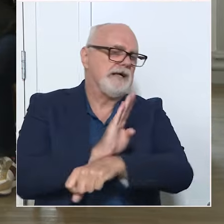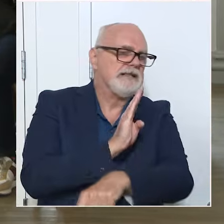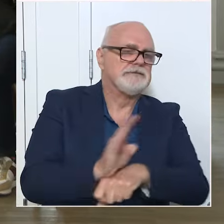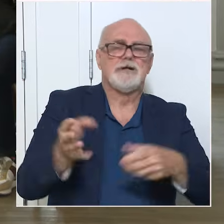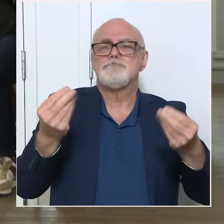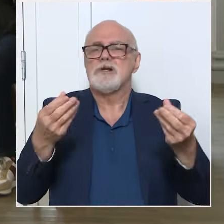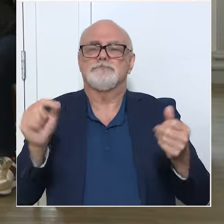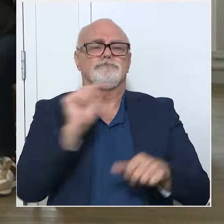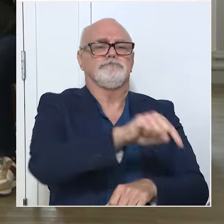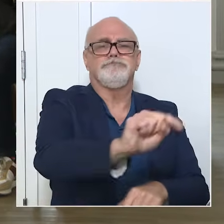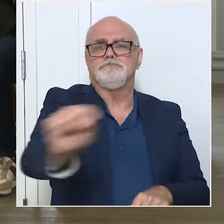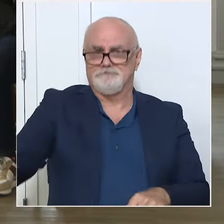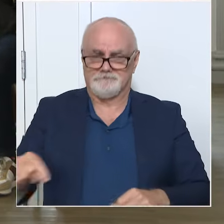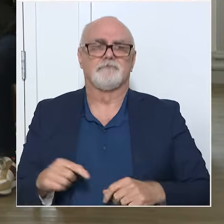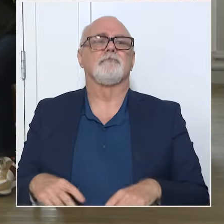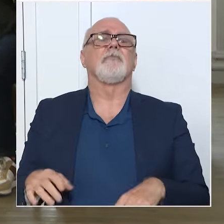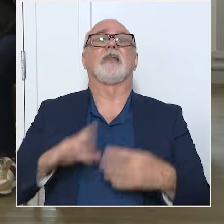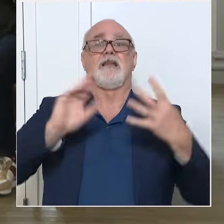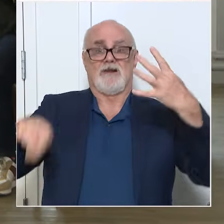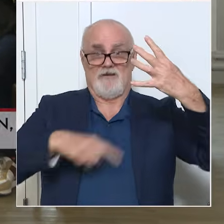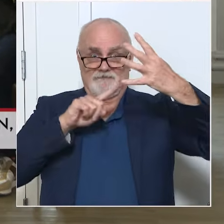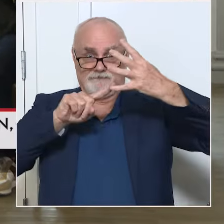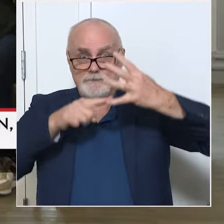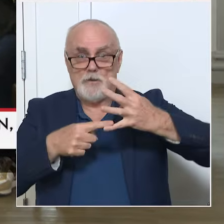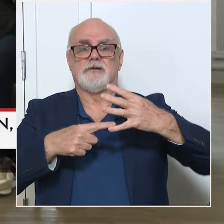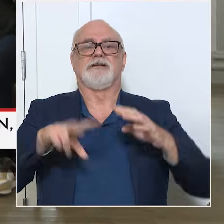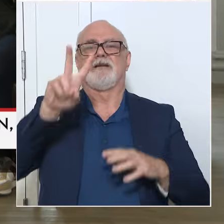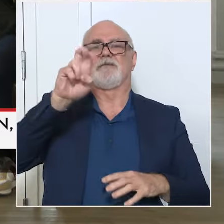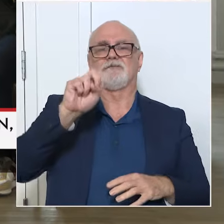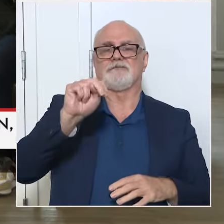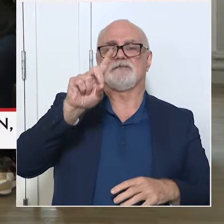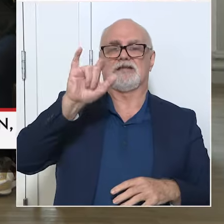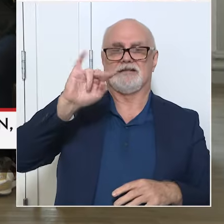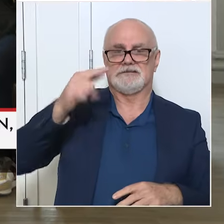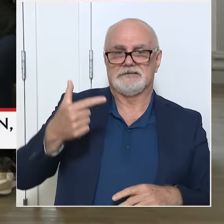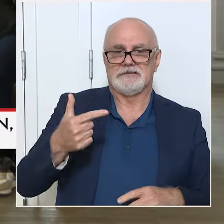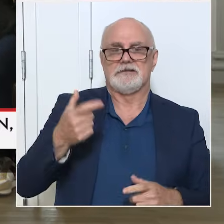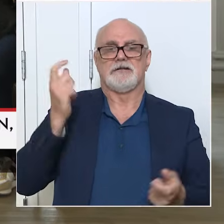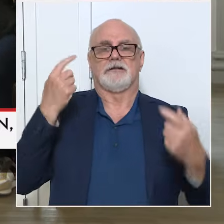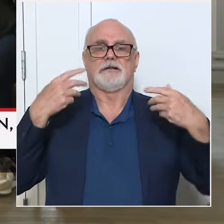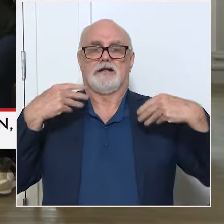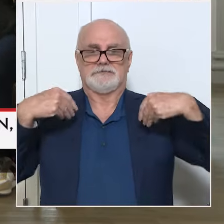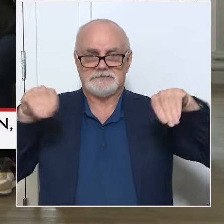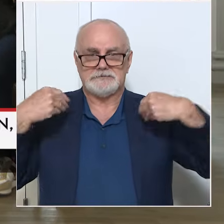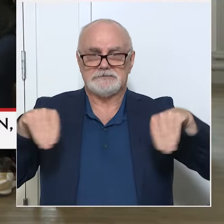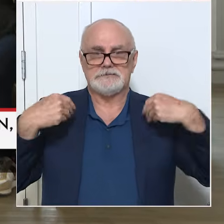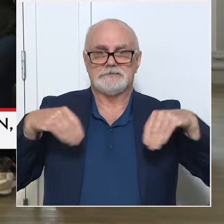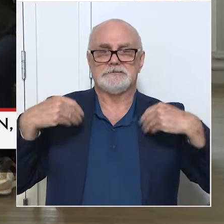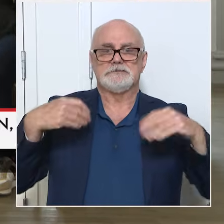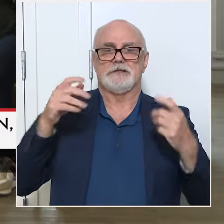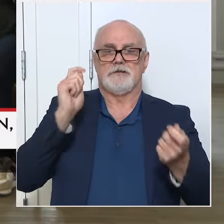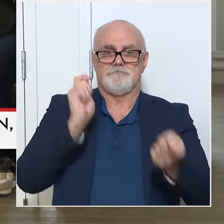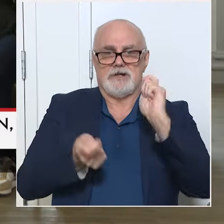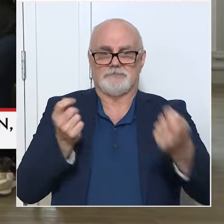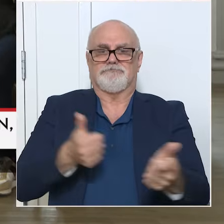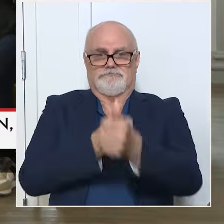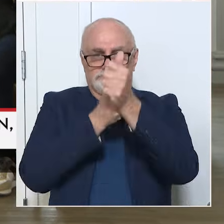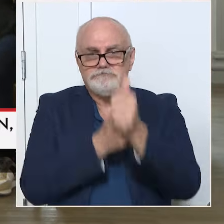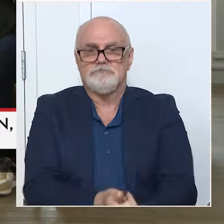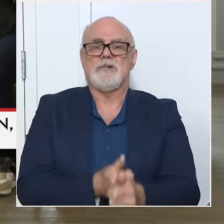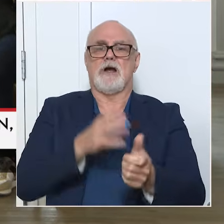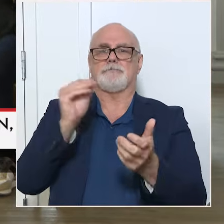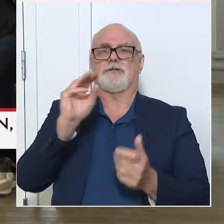and Modernization Amendment Act will expand opportunities for small businesses, legal ones, while